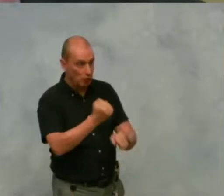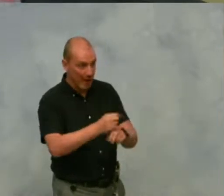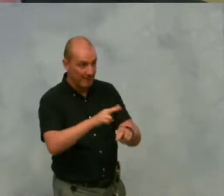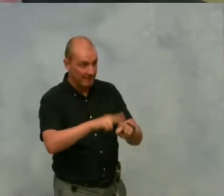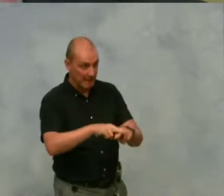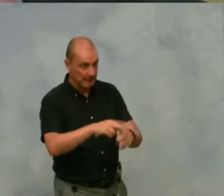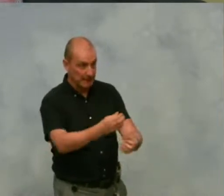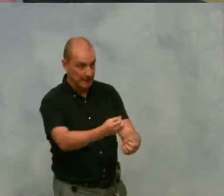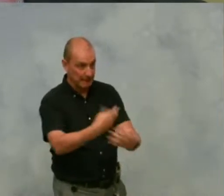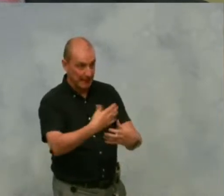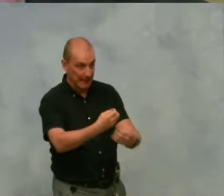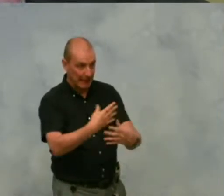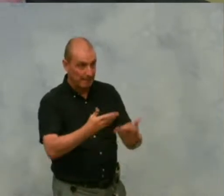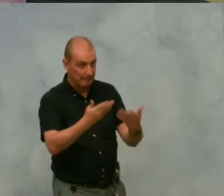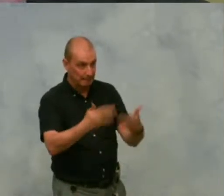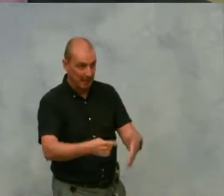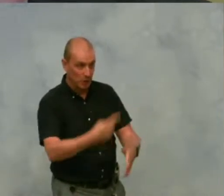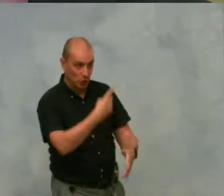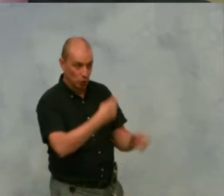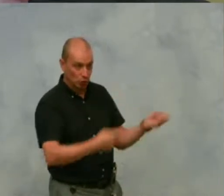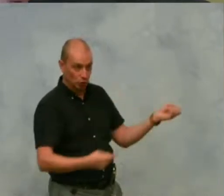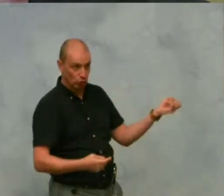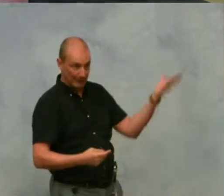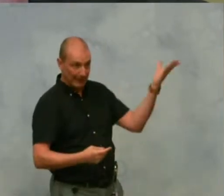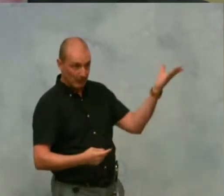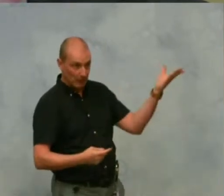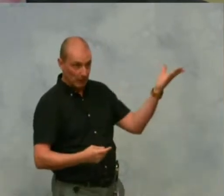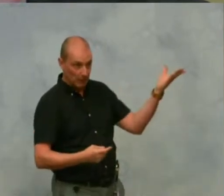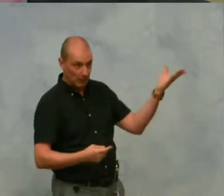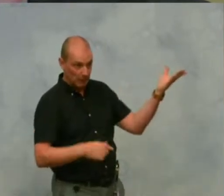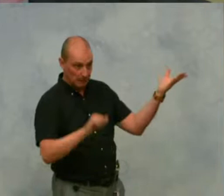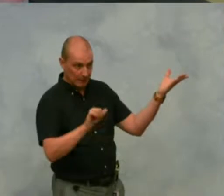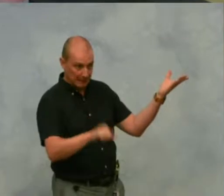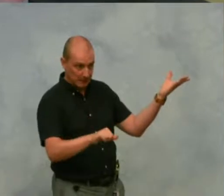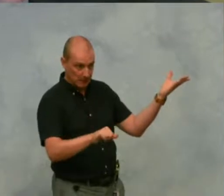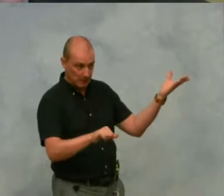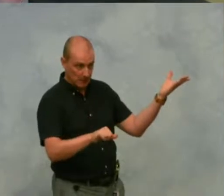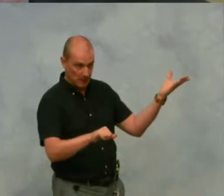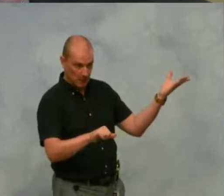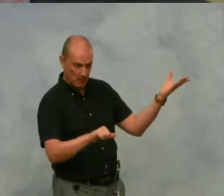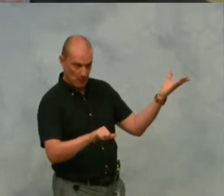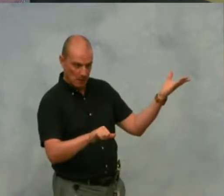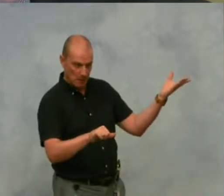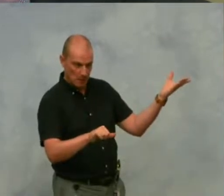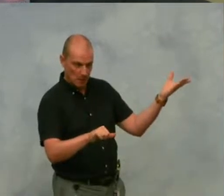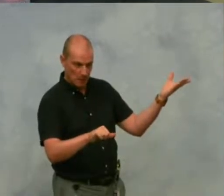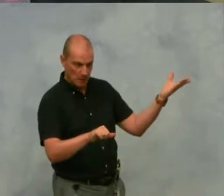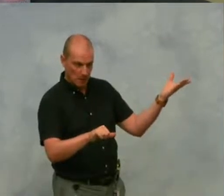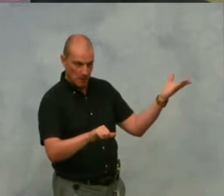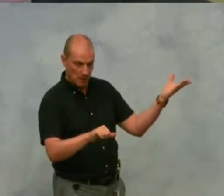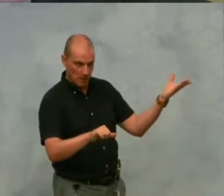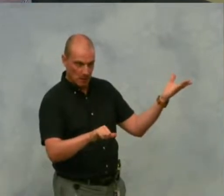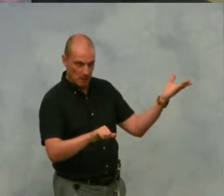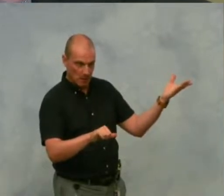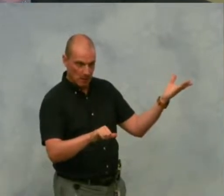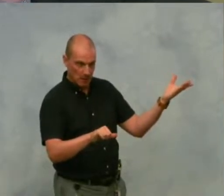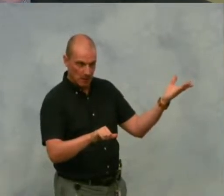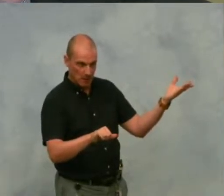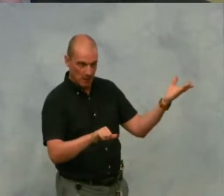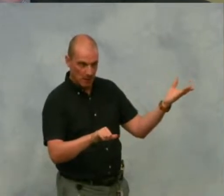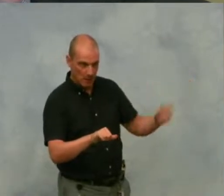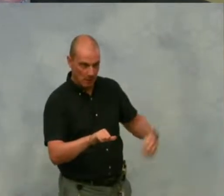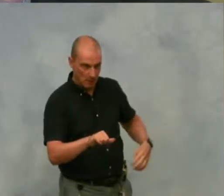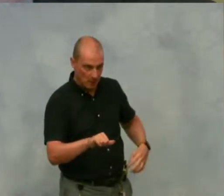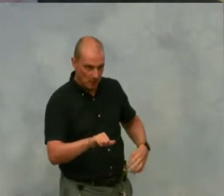was on the screen, right? But I get your point, not at that time. So maybe you just need to look at what we did differently during the meeting to make sure that's not the